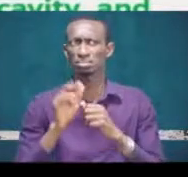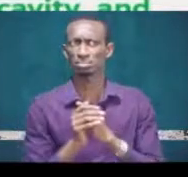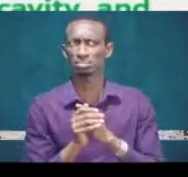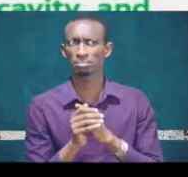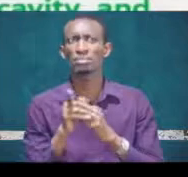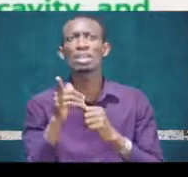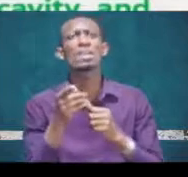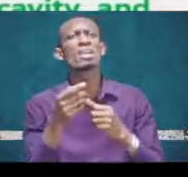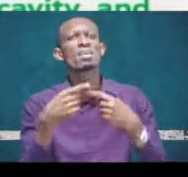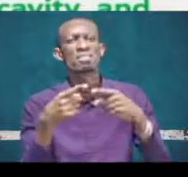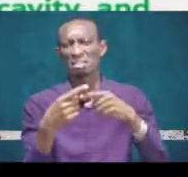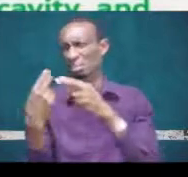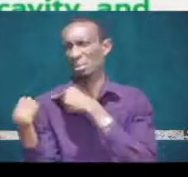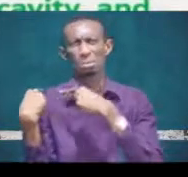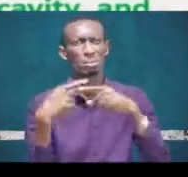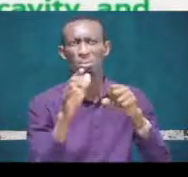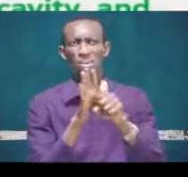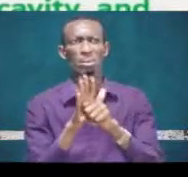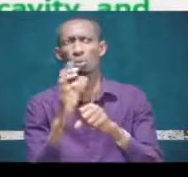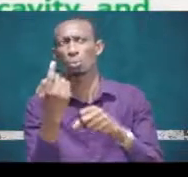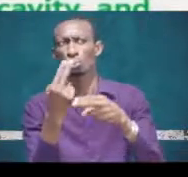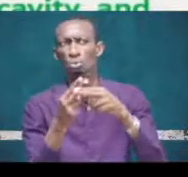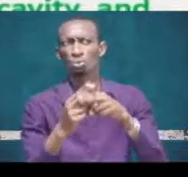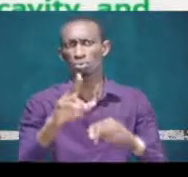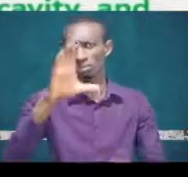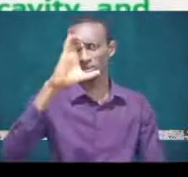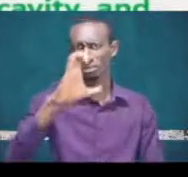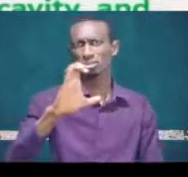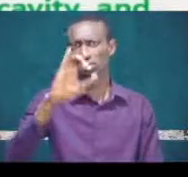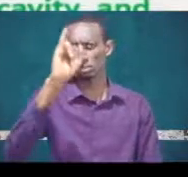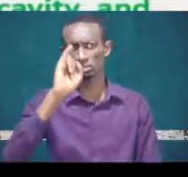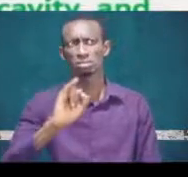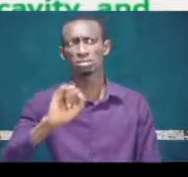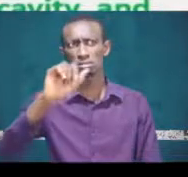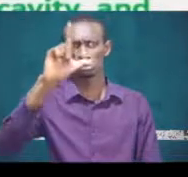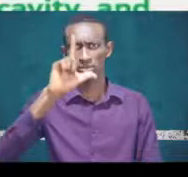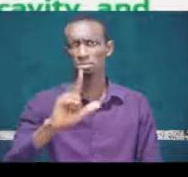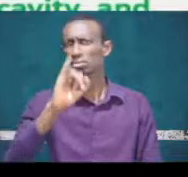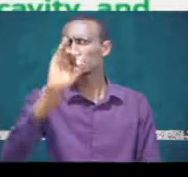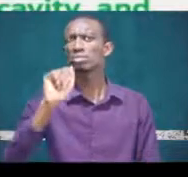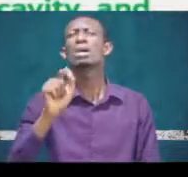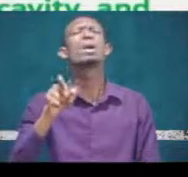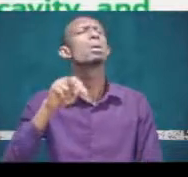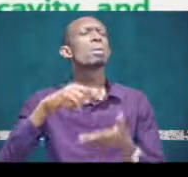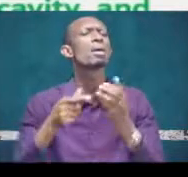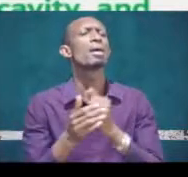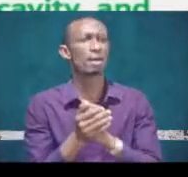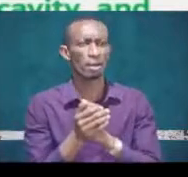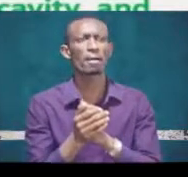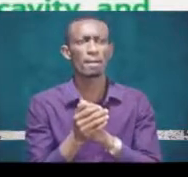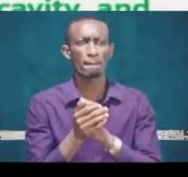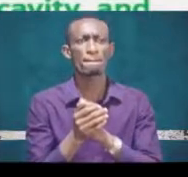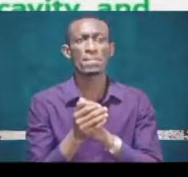called cilia, and the function of cilia is to trap and expel foreign particles or